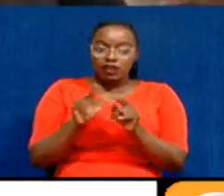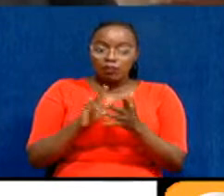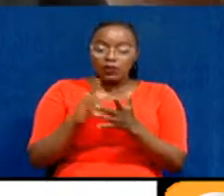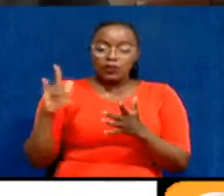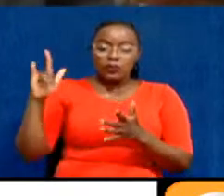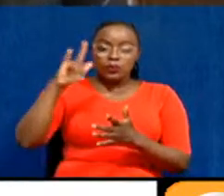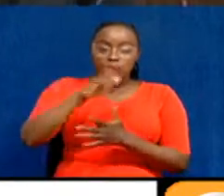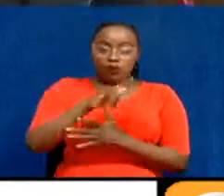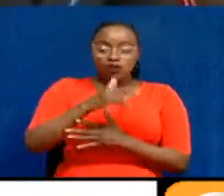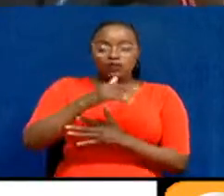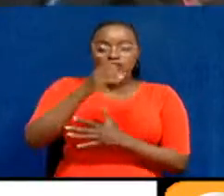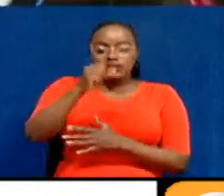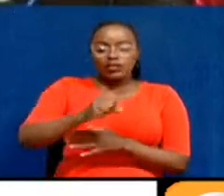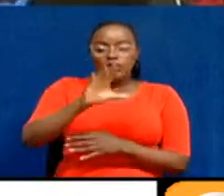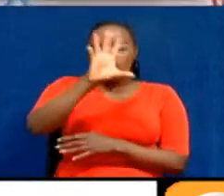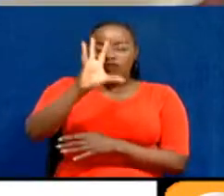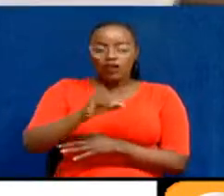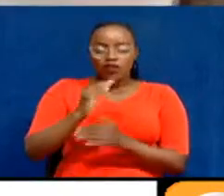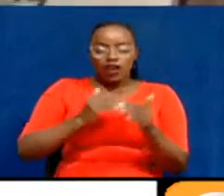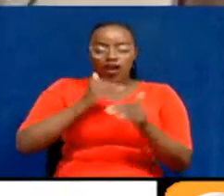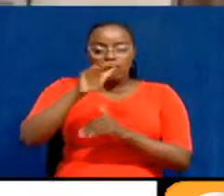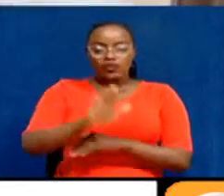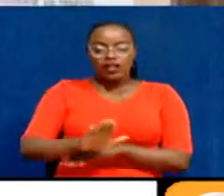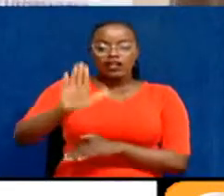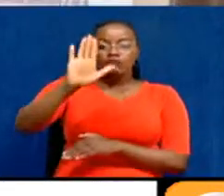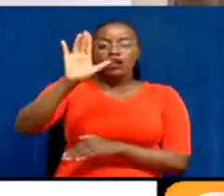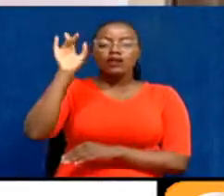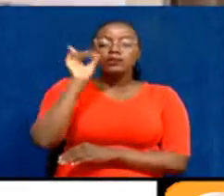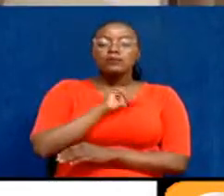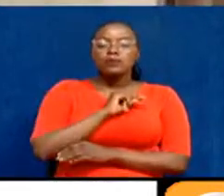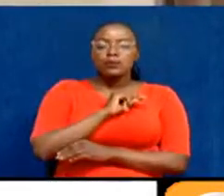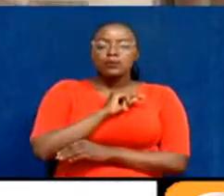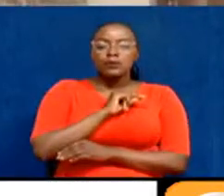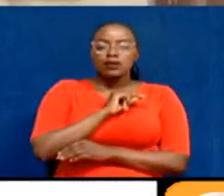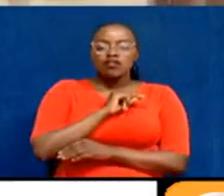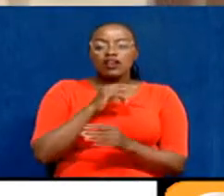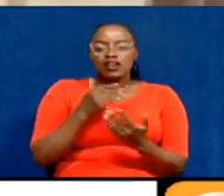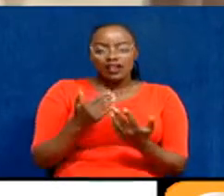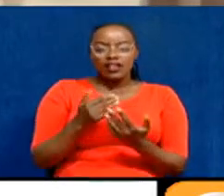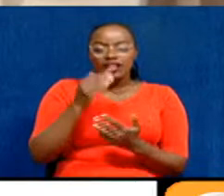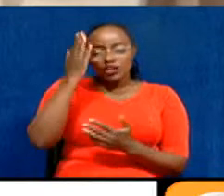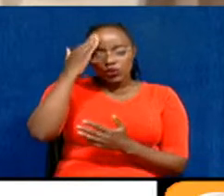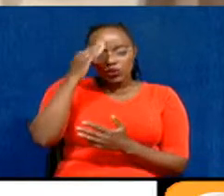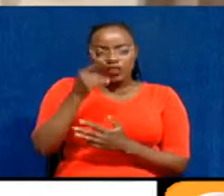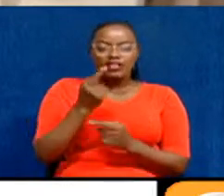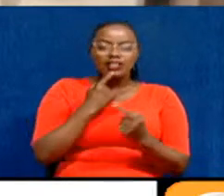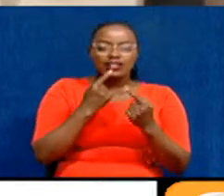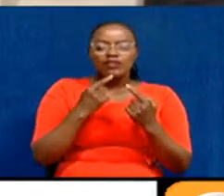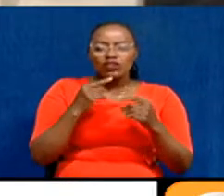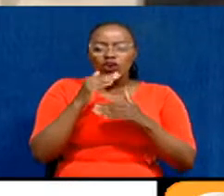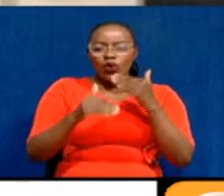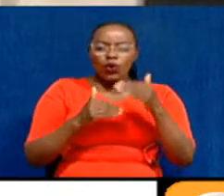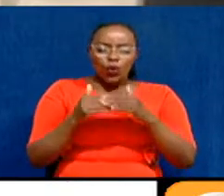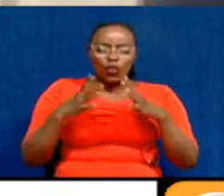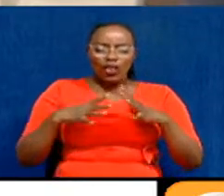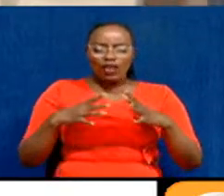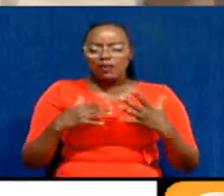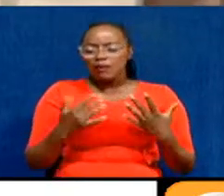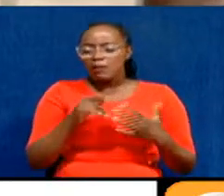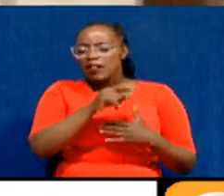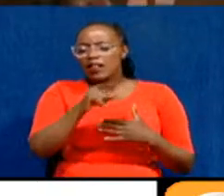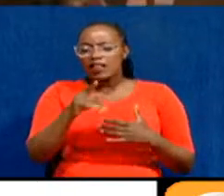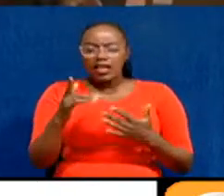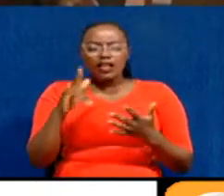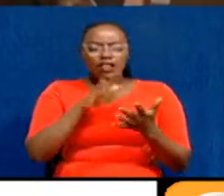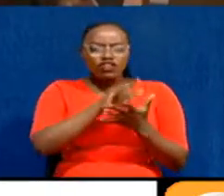going back to Johannesburg after his swearing in, and it was the talk of the passengers